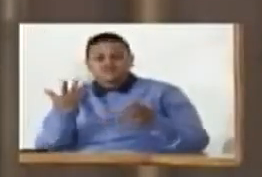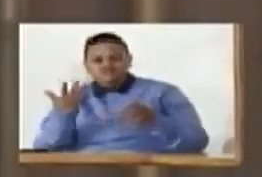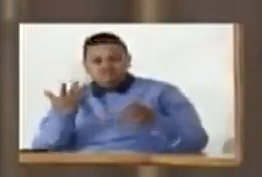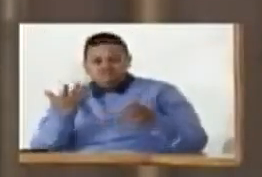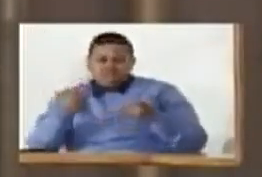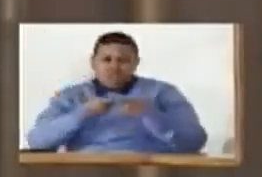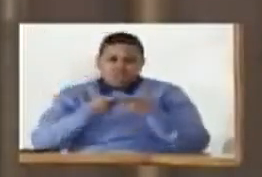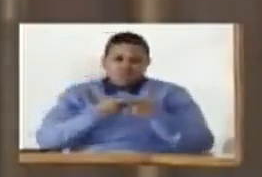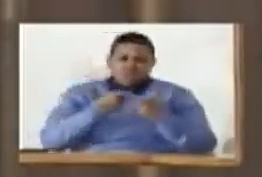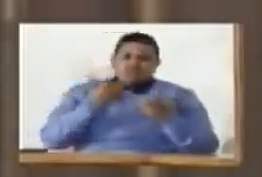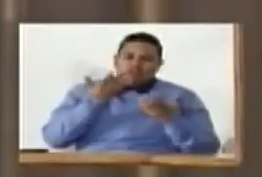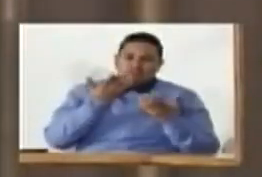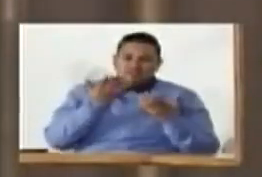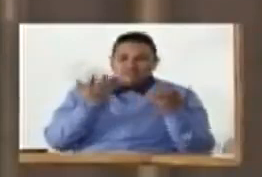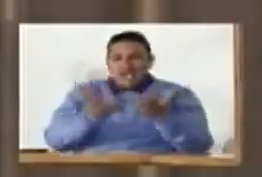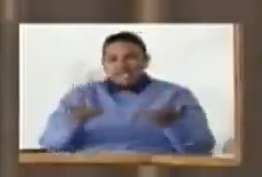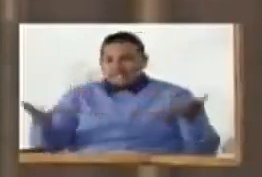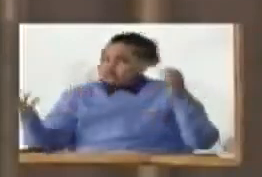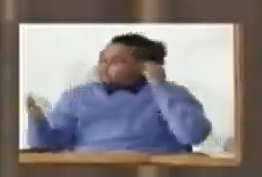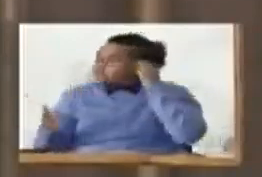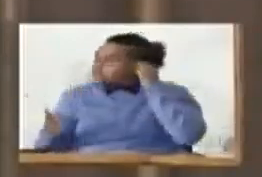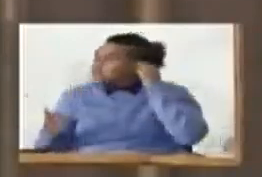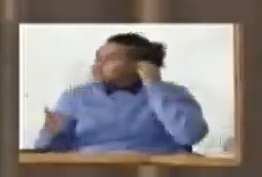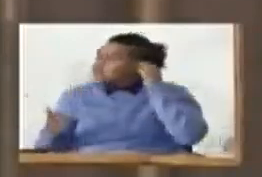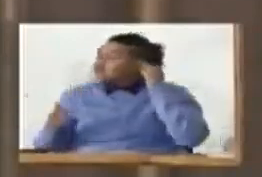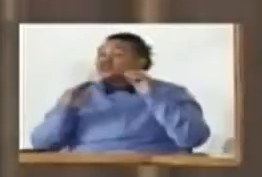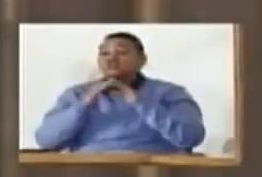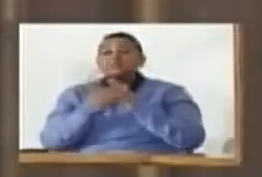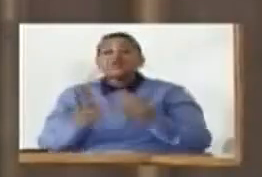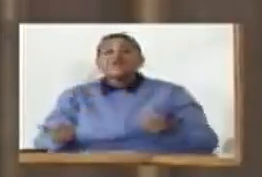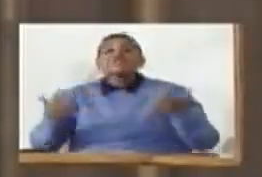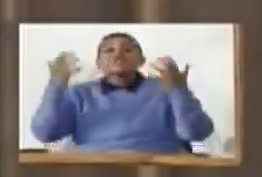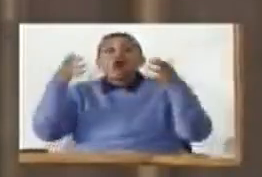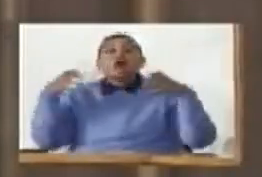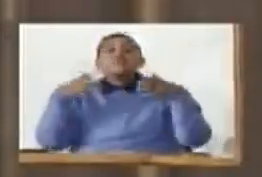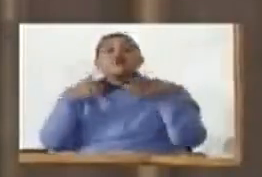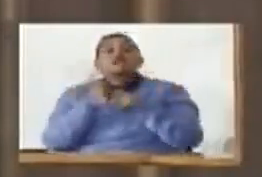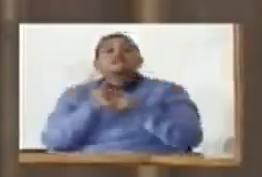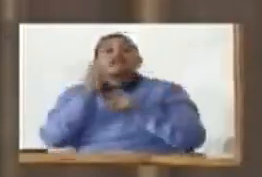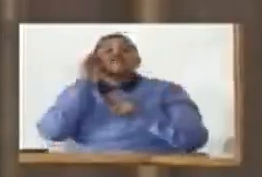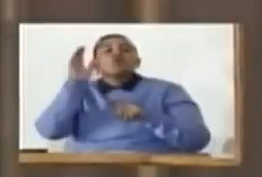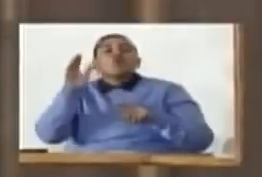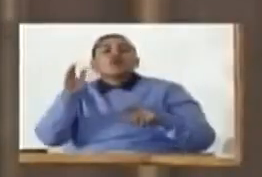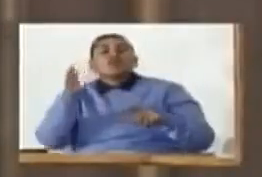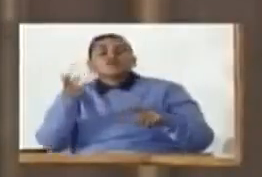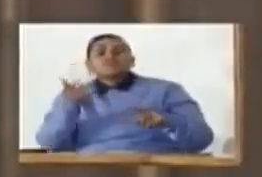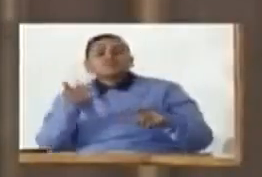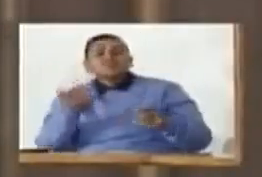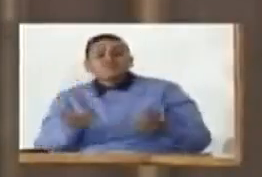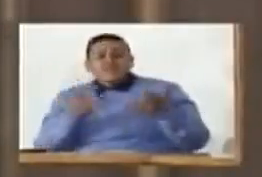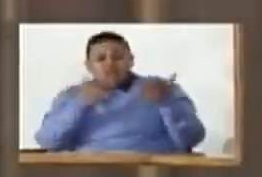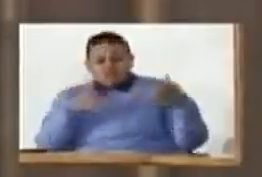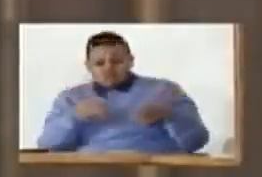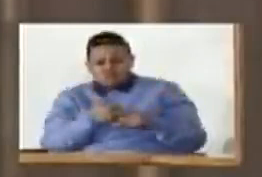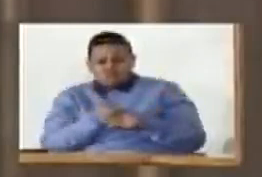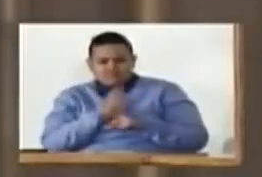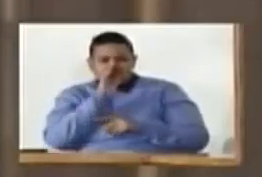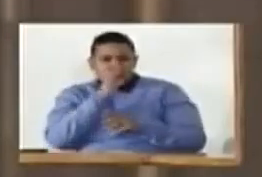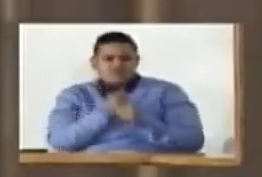items. The Jamaica Fire Brigade will secure 8 pumpers in